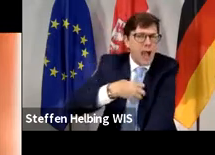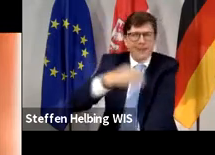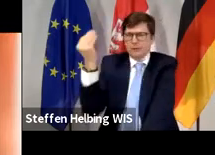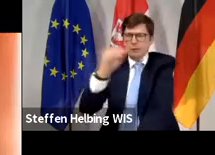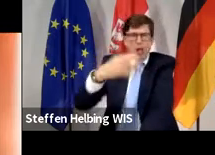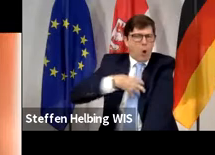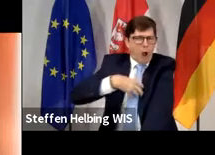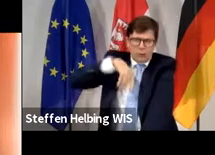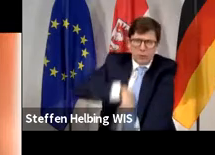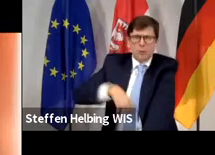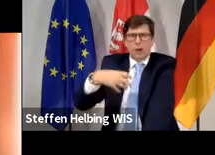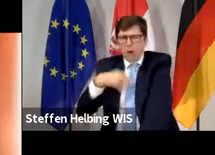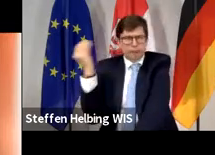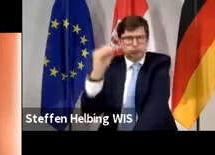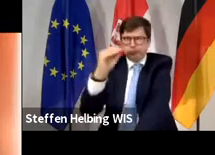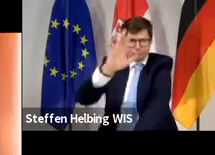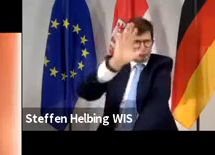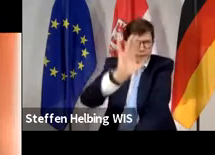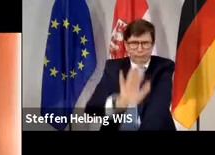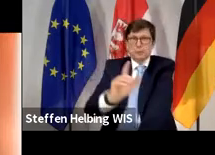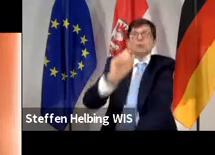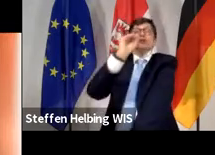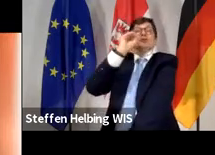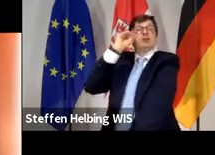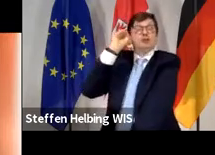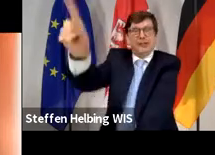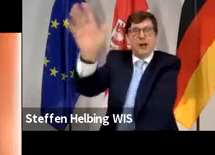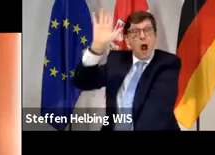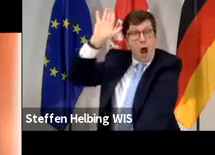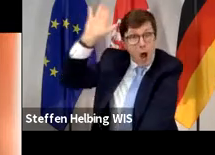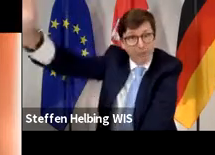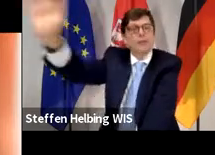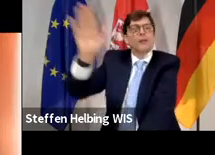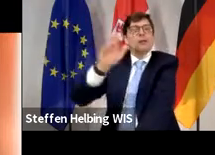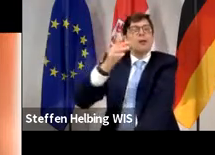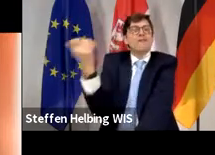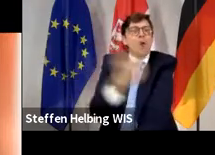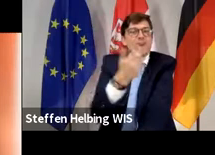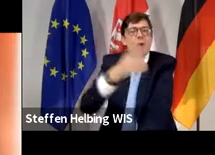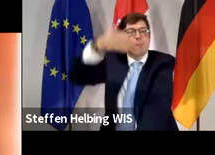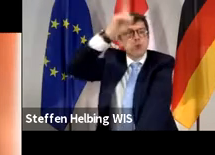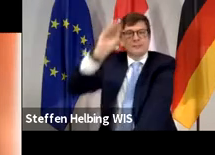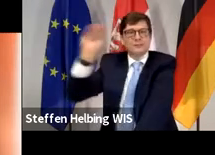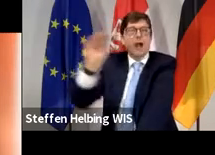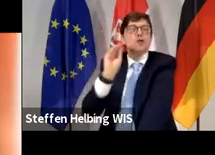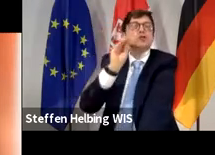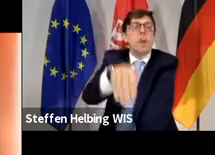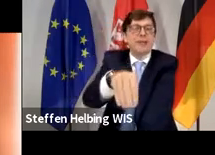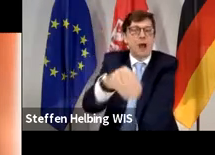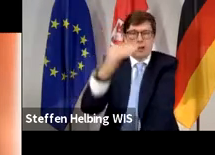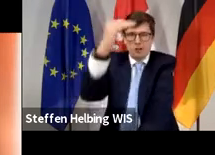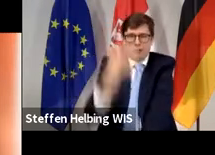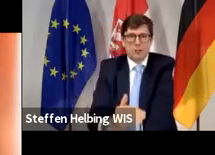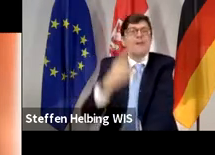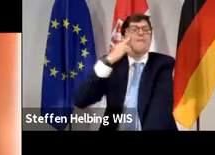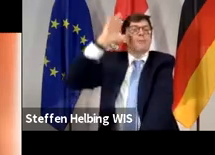data, your what is your sickness and everything, what is regarding your person. And